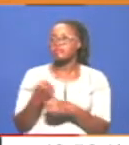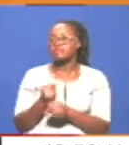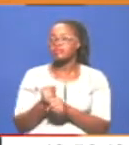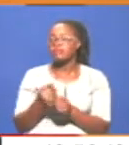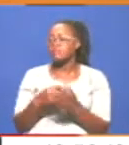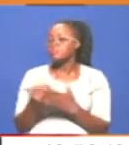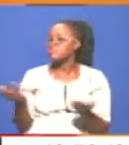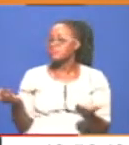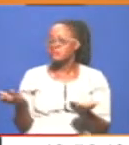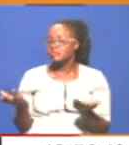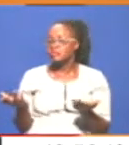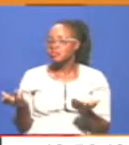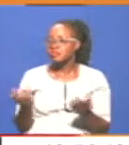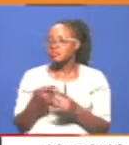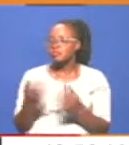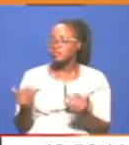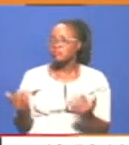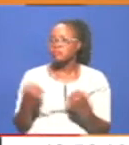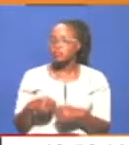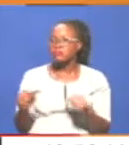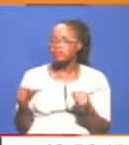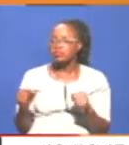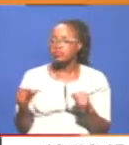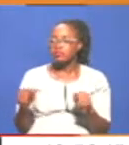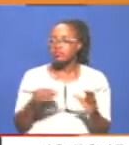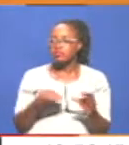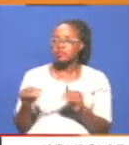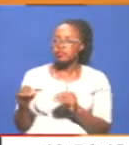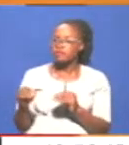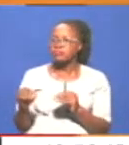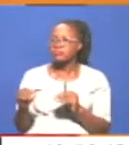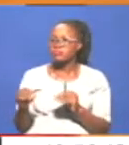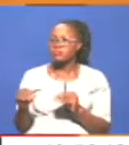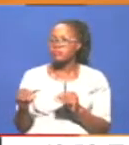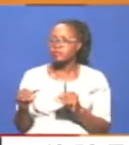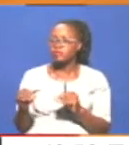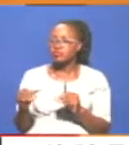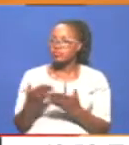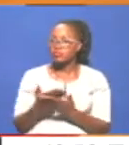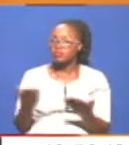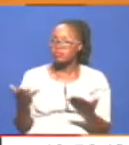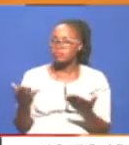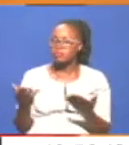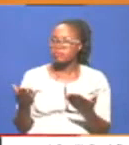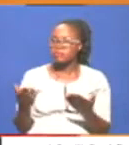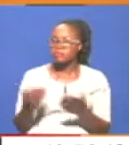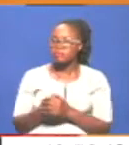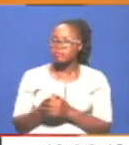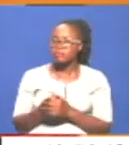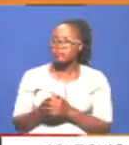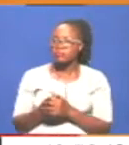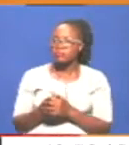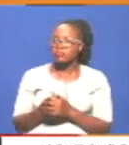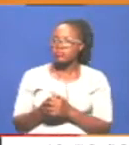sell it to? But now they were able, with the way we are moving now, that market is going to be there for the artists to actually make